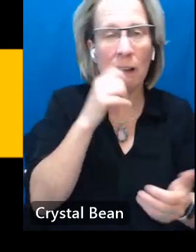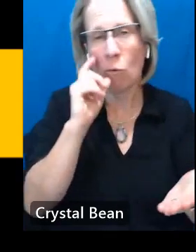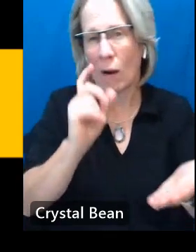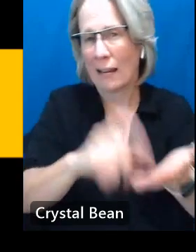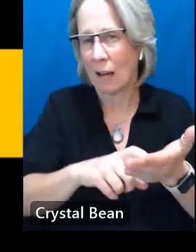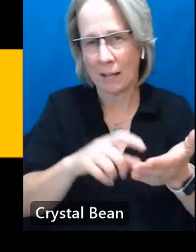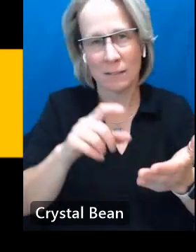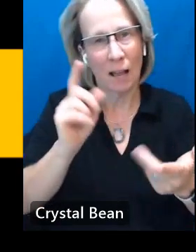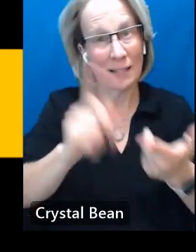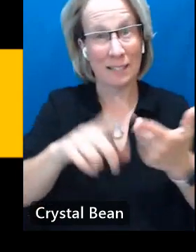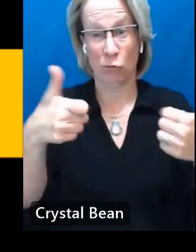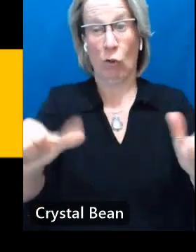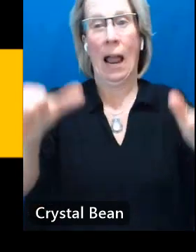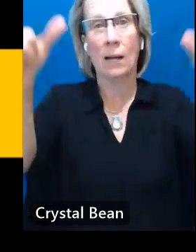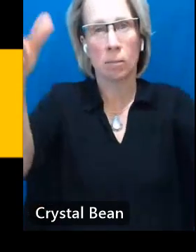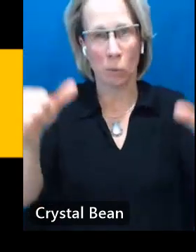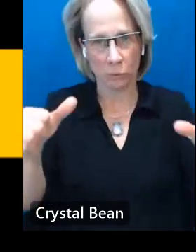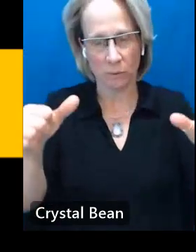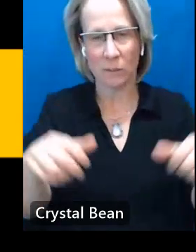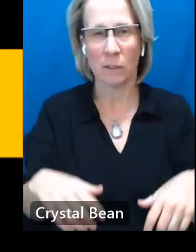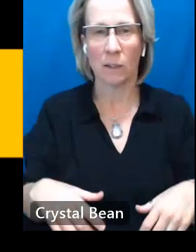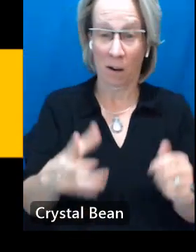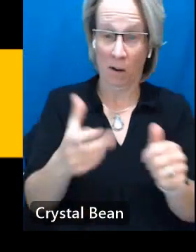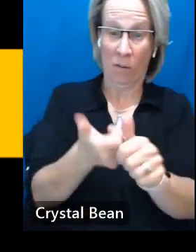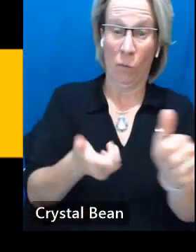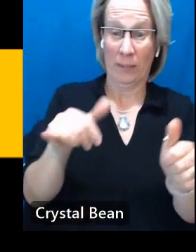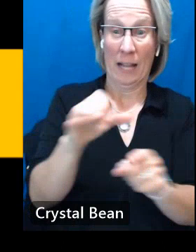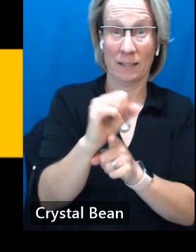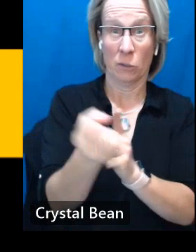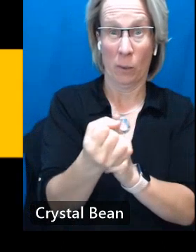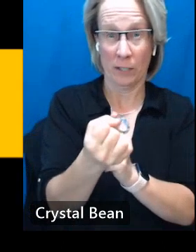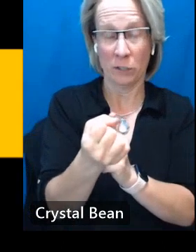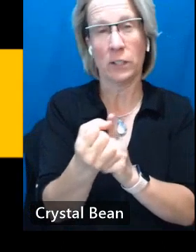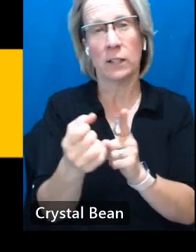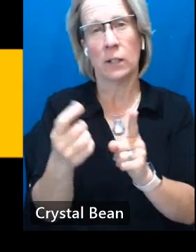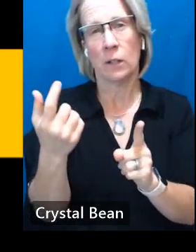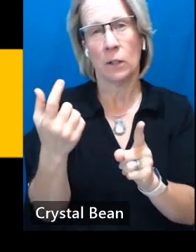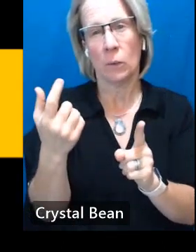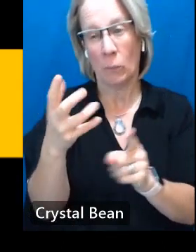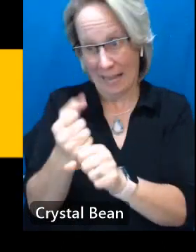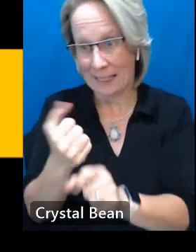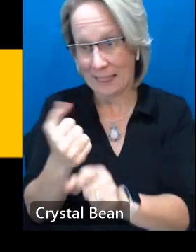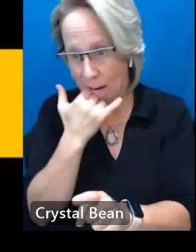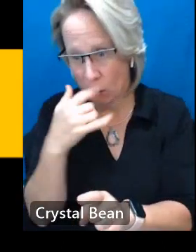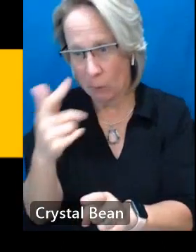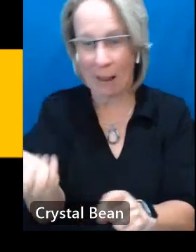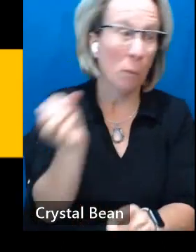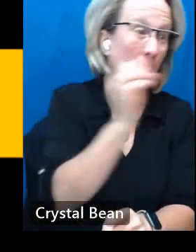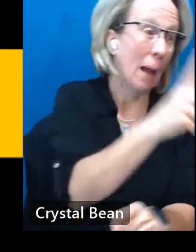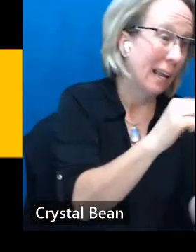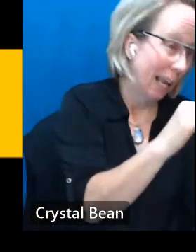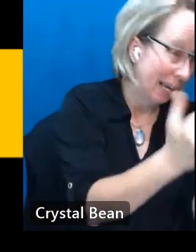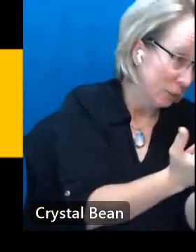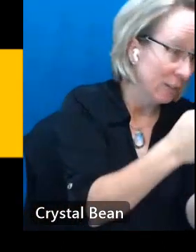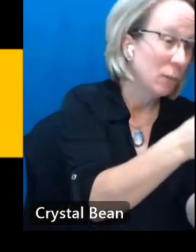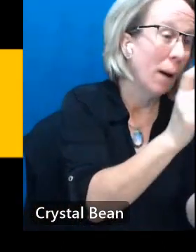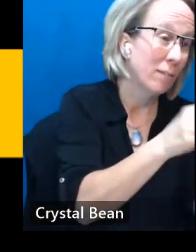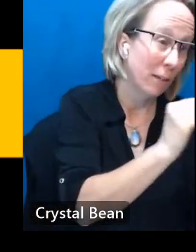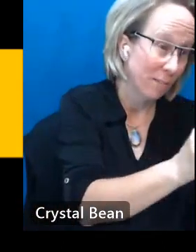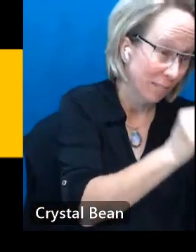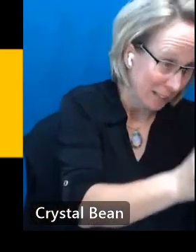to try to avoid that situation where we get an error and then we have to go back to the agency has to correct it, and then sometimes the journal